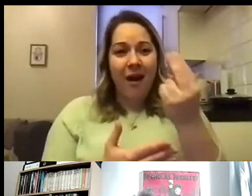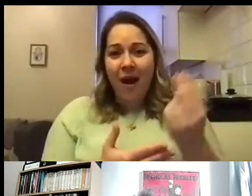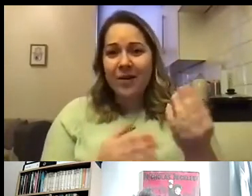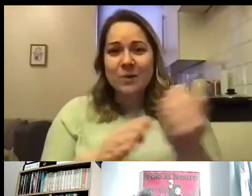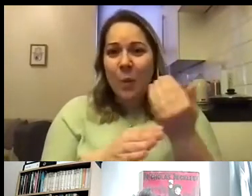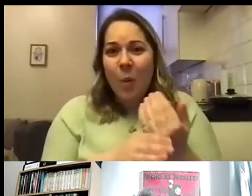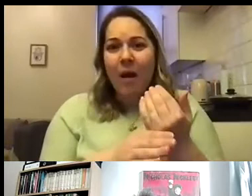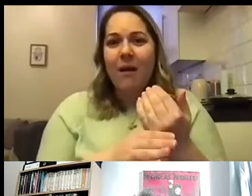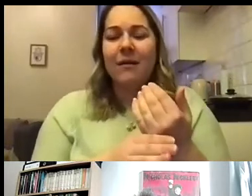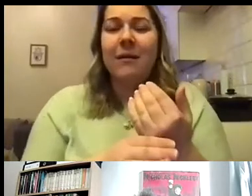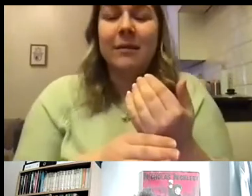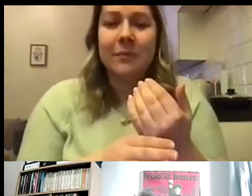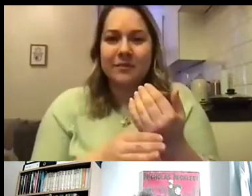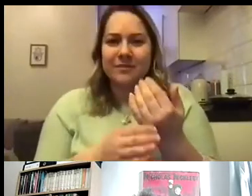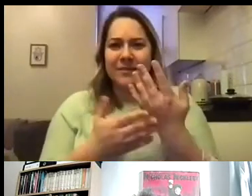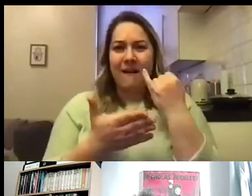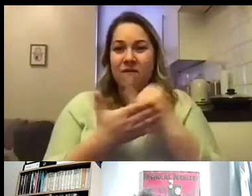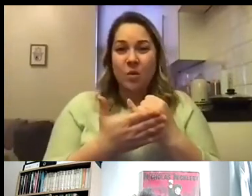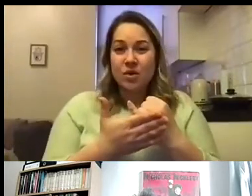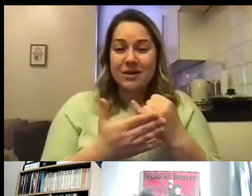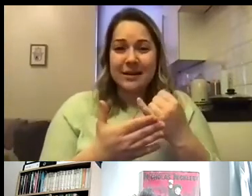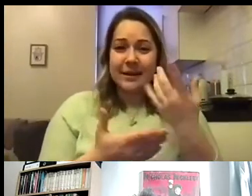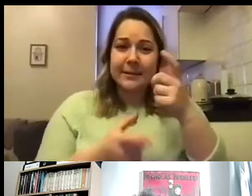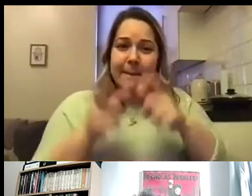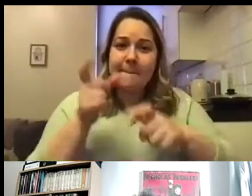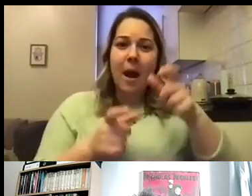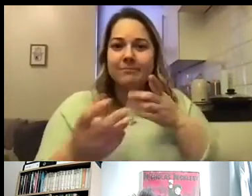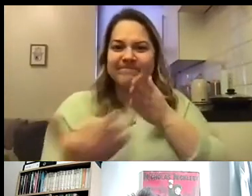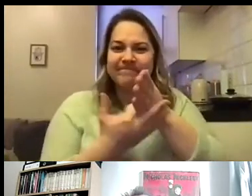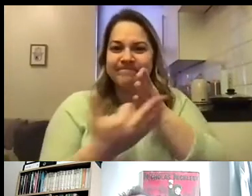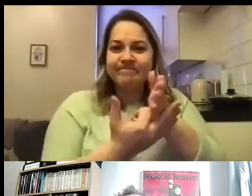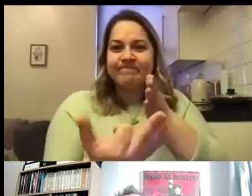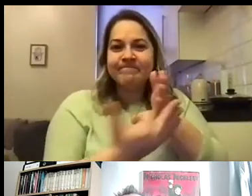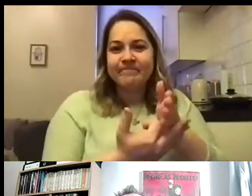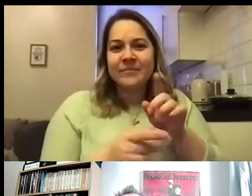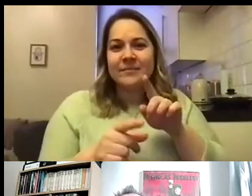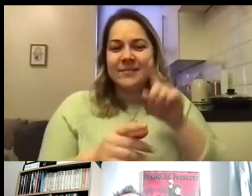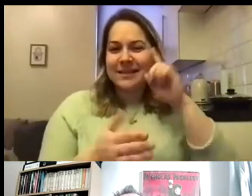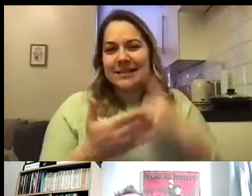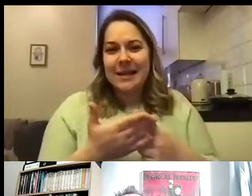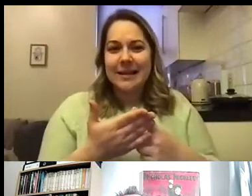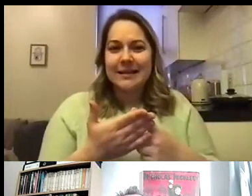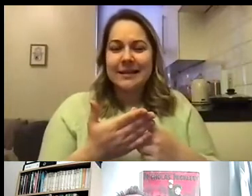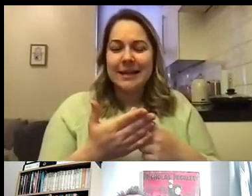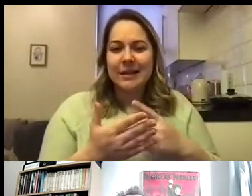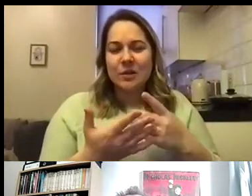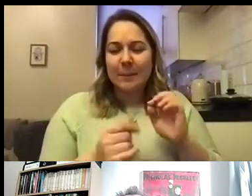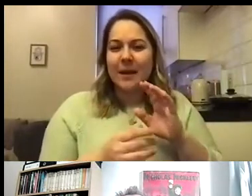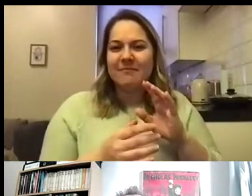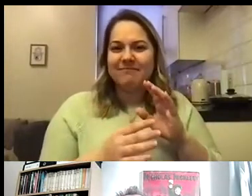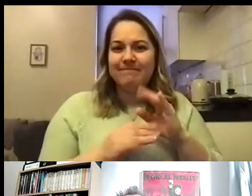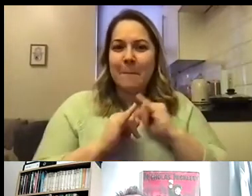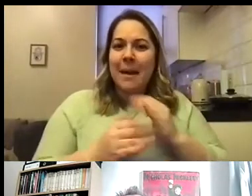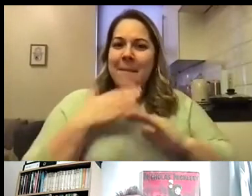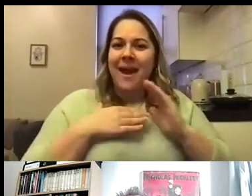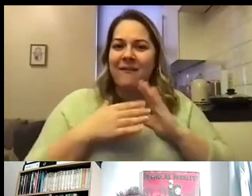made. And then unfortunately some party poopers came in and decided to try and get a bit too involved on Zoom.